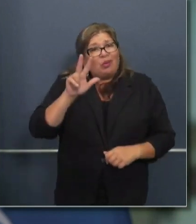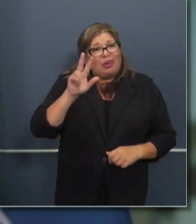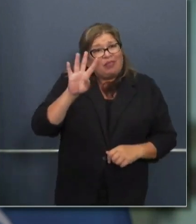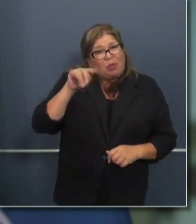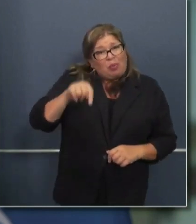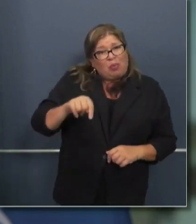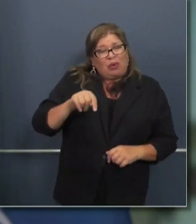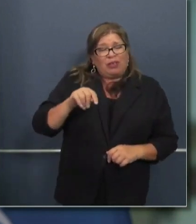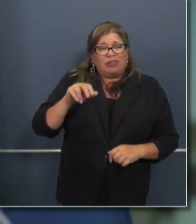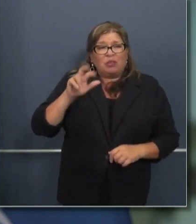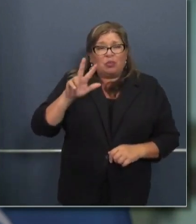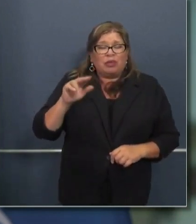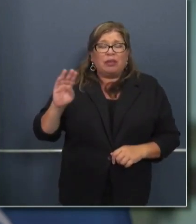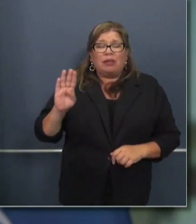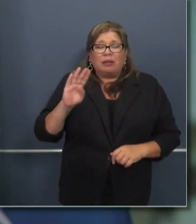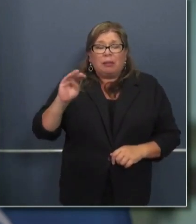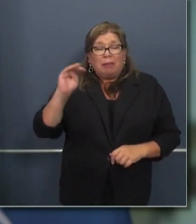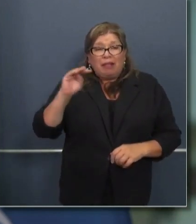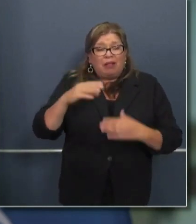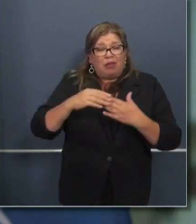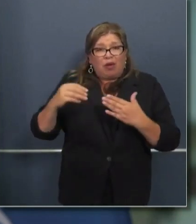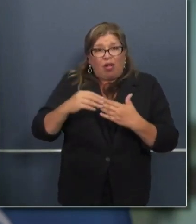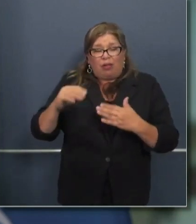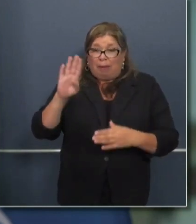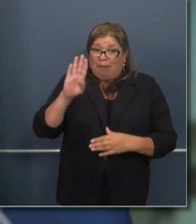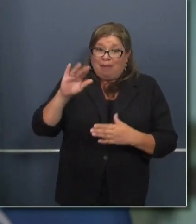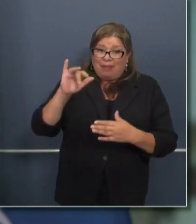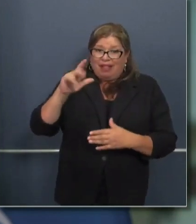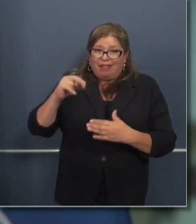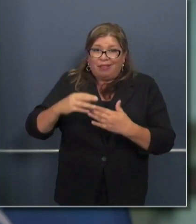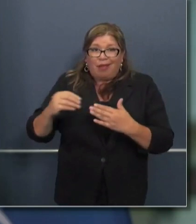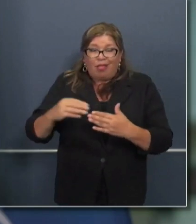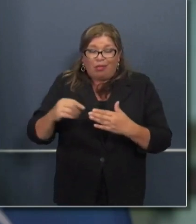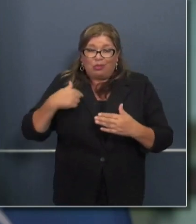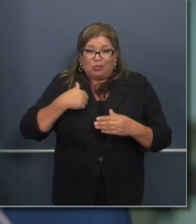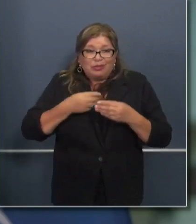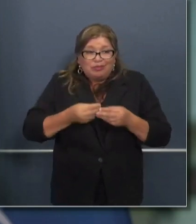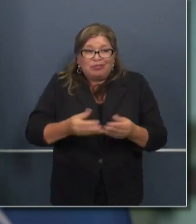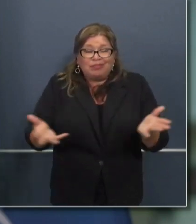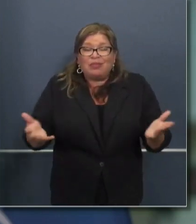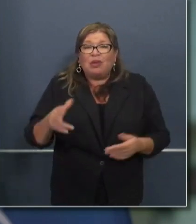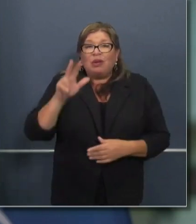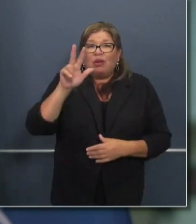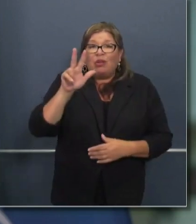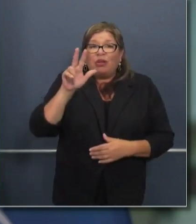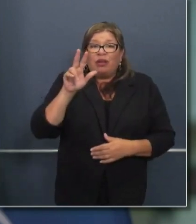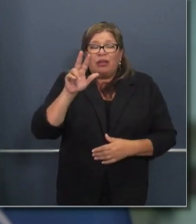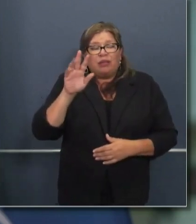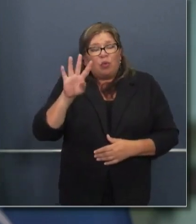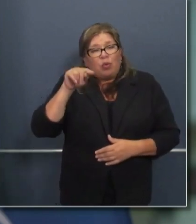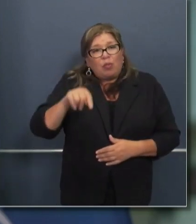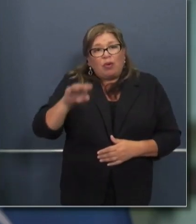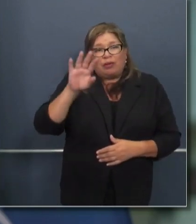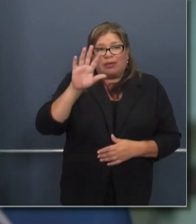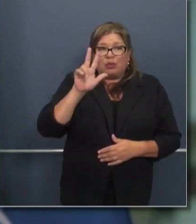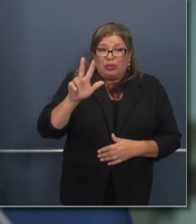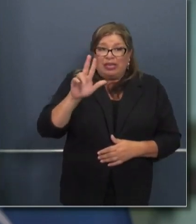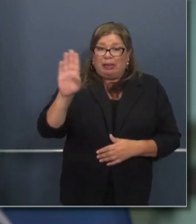$34.3 billion just since March 15th. $34.3 billion since